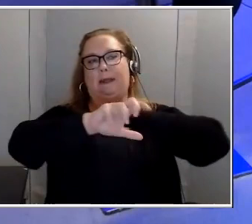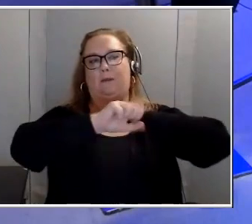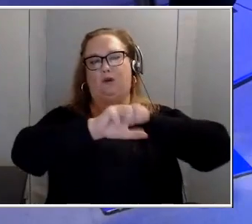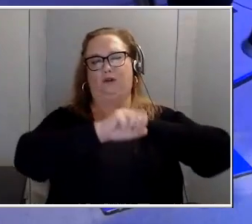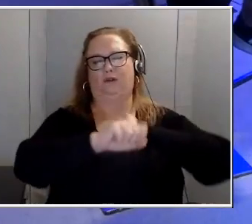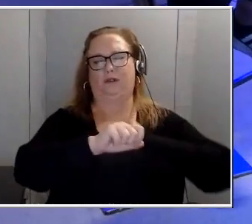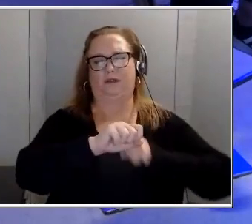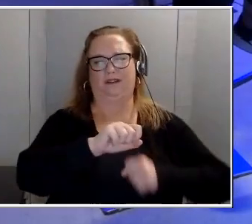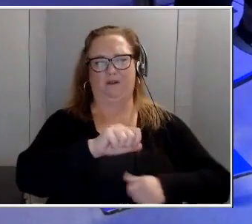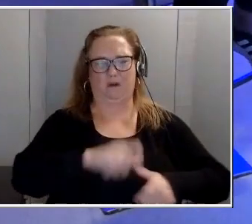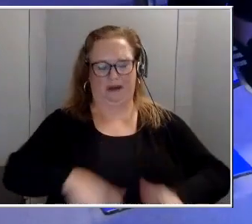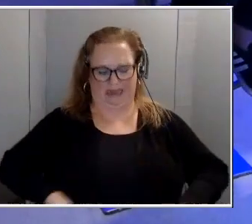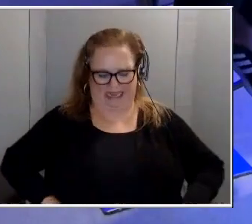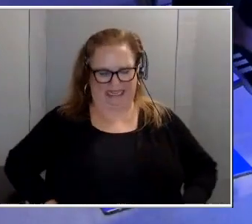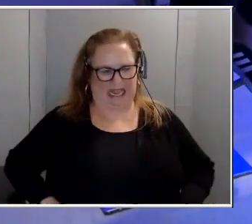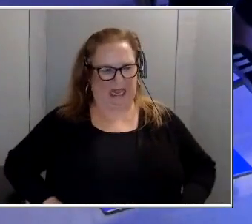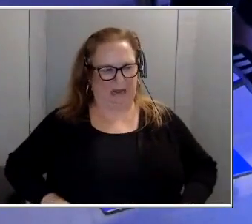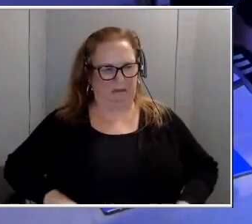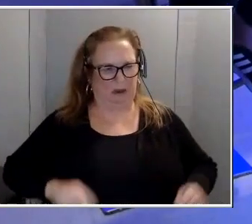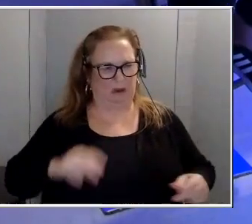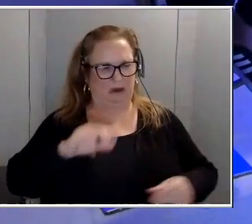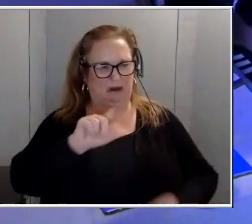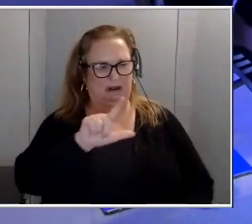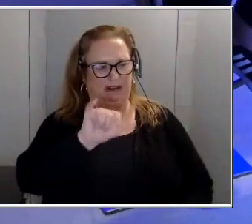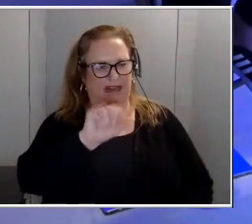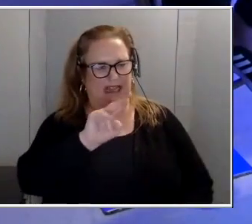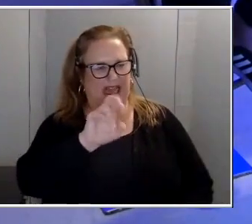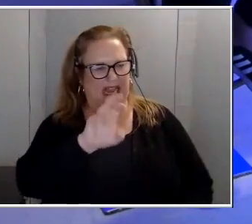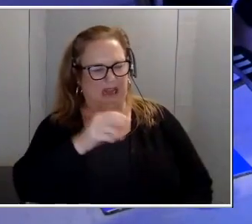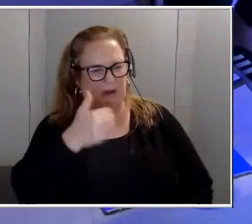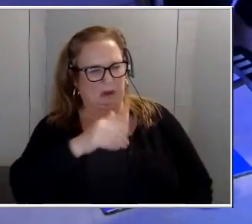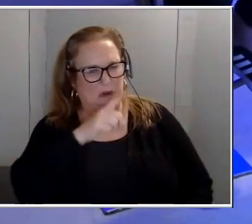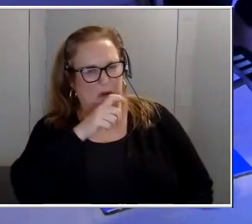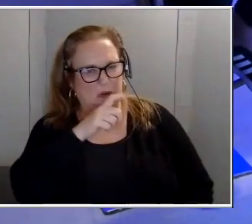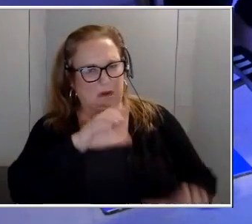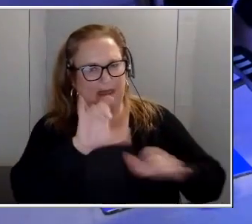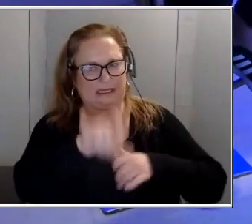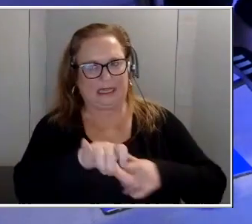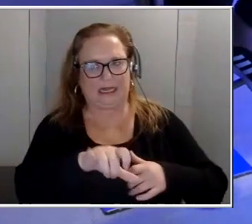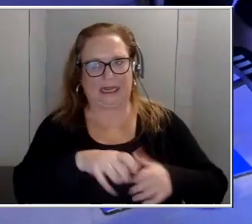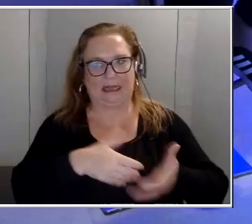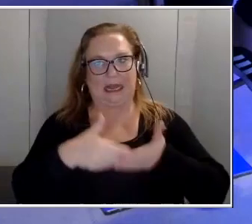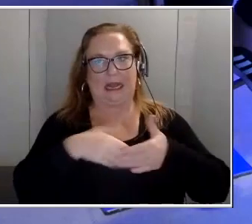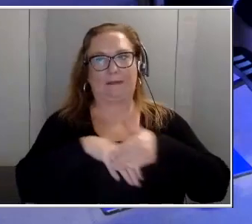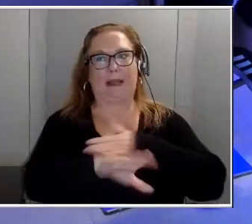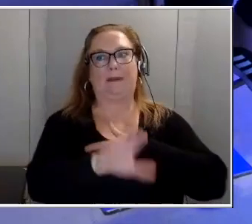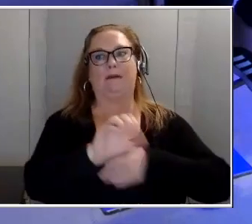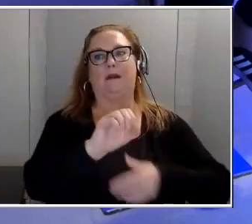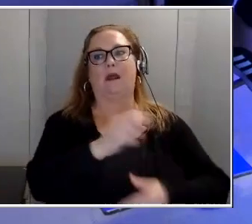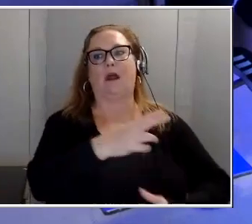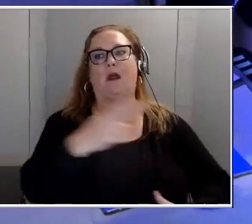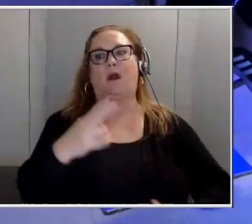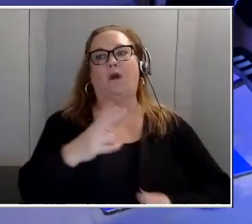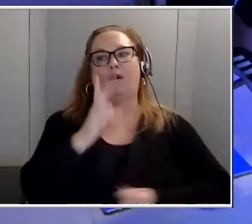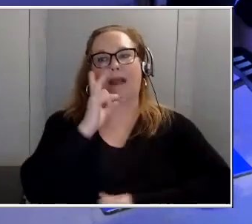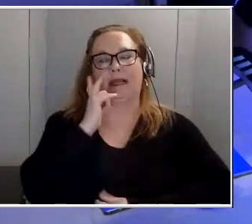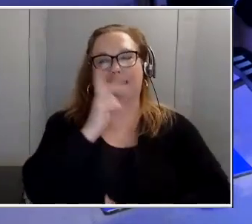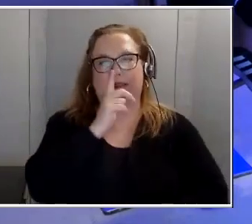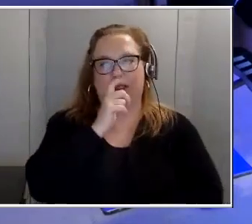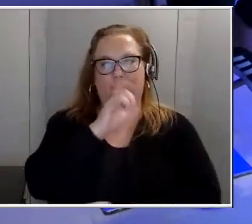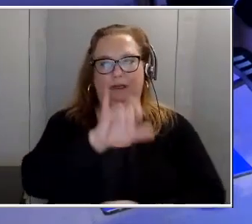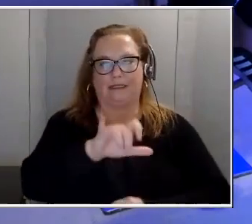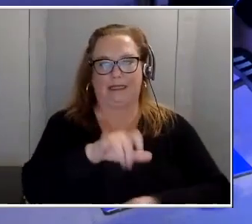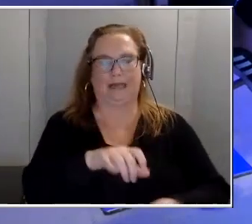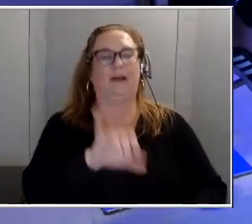a diaper or wear a liner. Who does that? And then I had a baby and I go, oh, I see who does that. Yeah. Oh, it's all